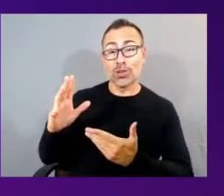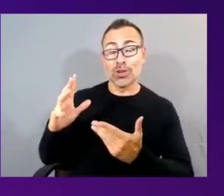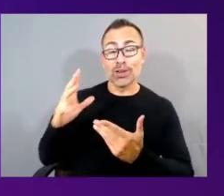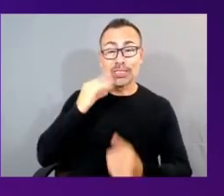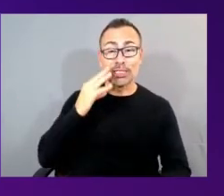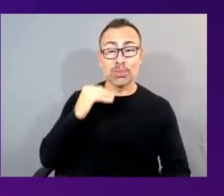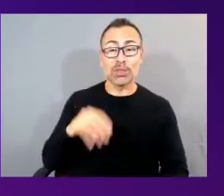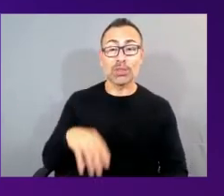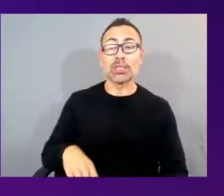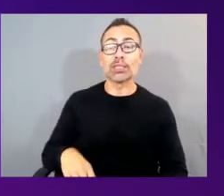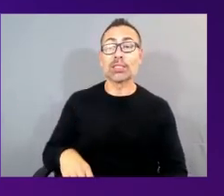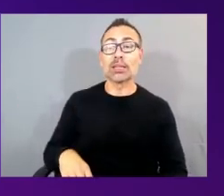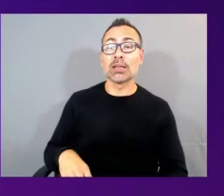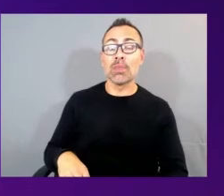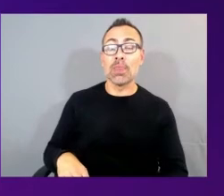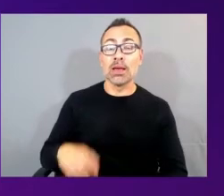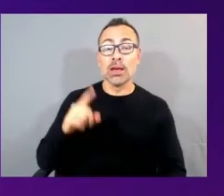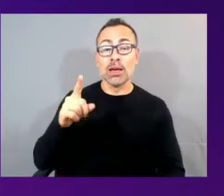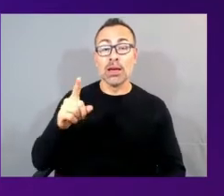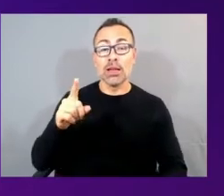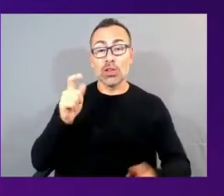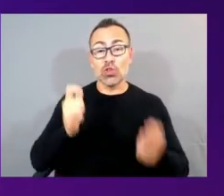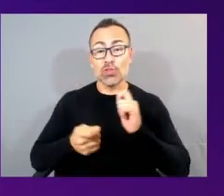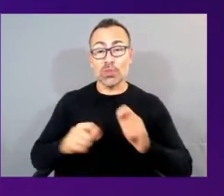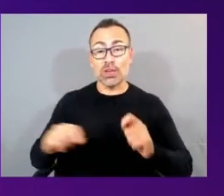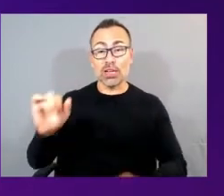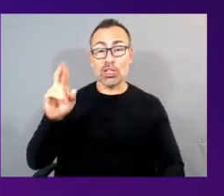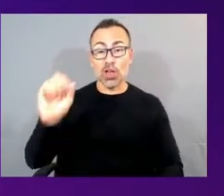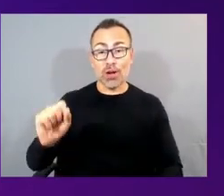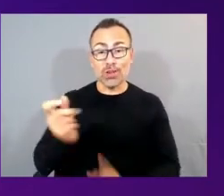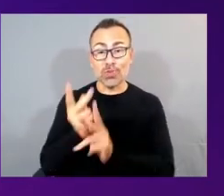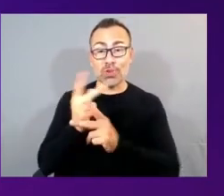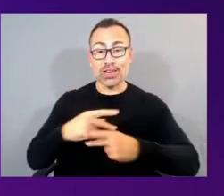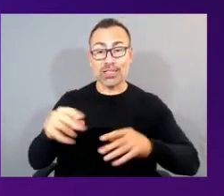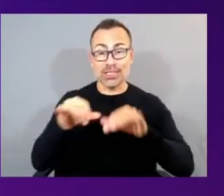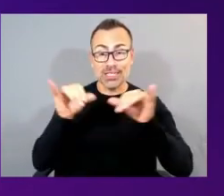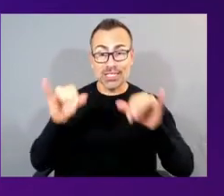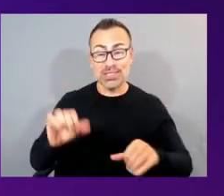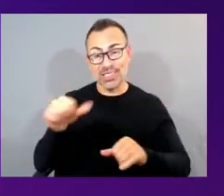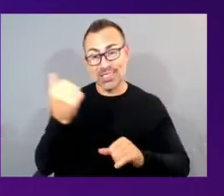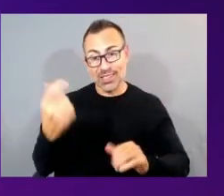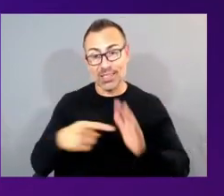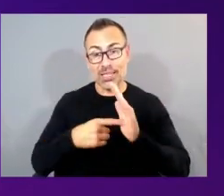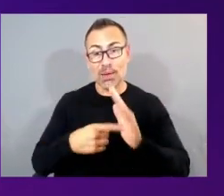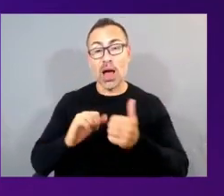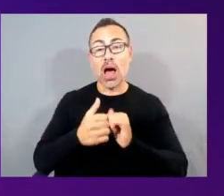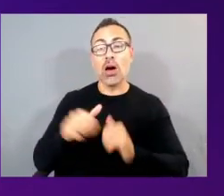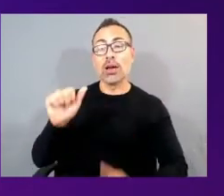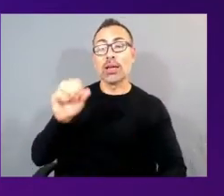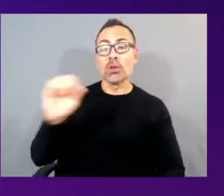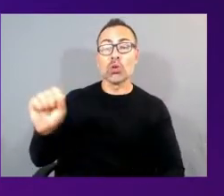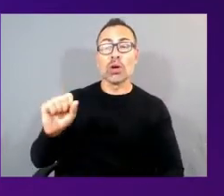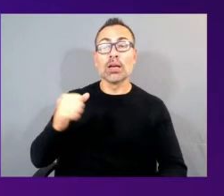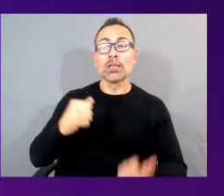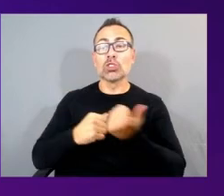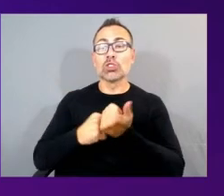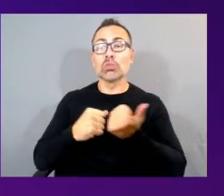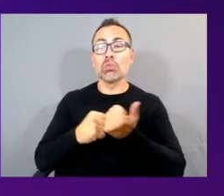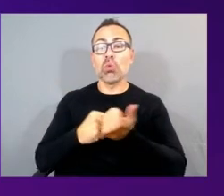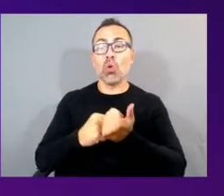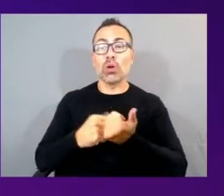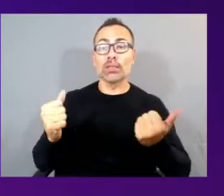Yara's production system is another example of how AWS supports customers' unique